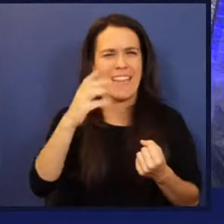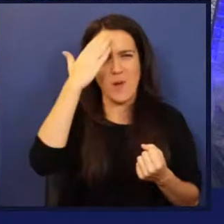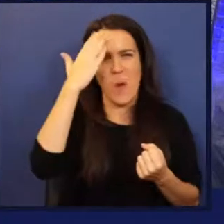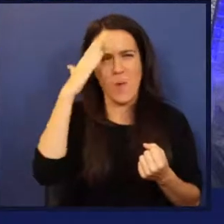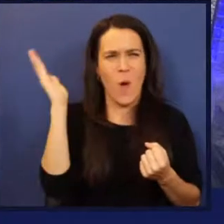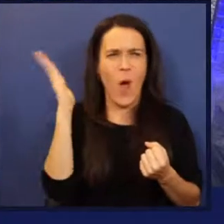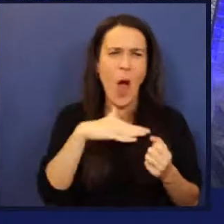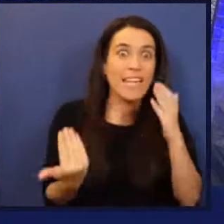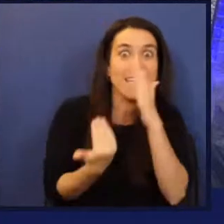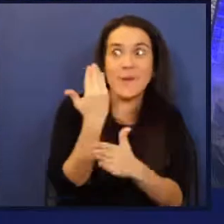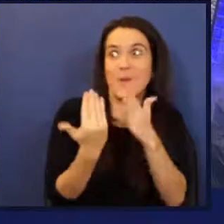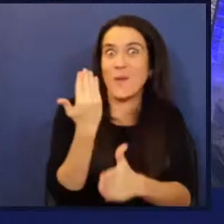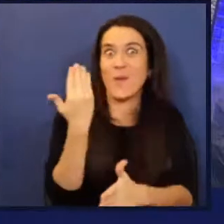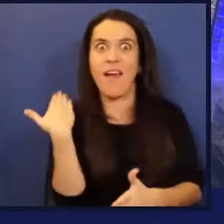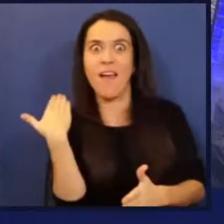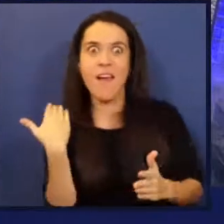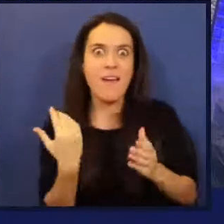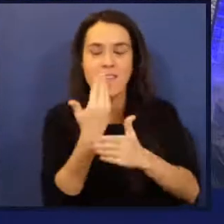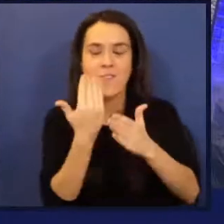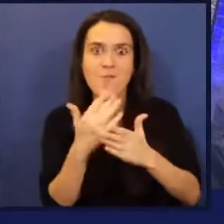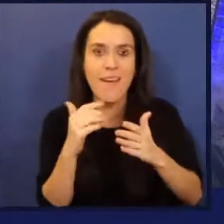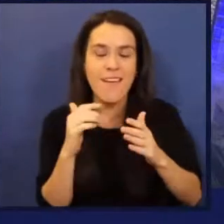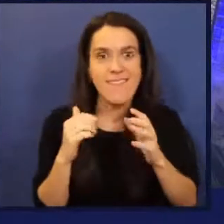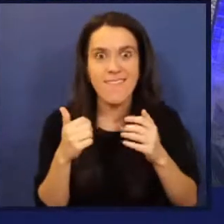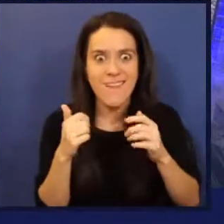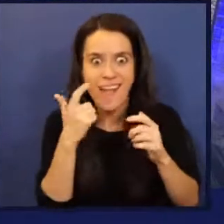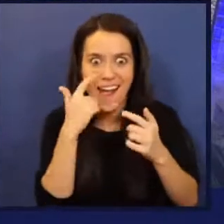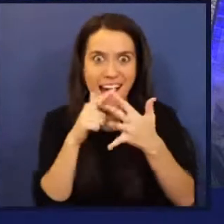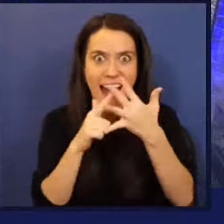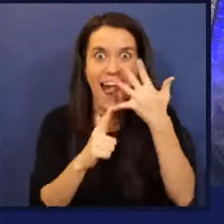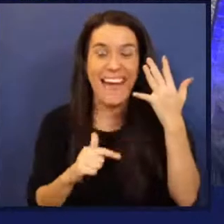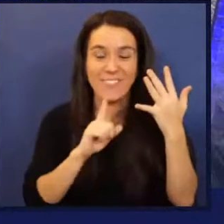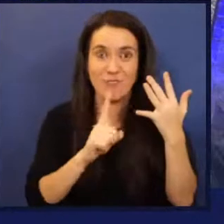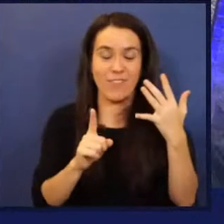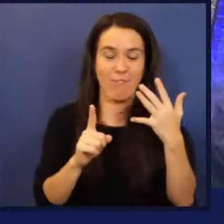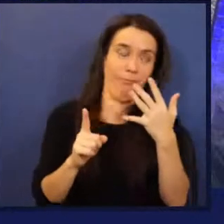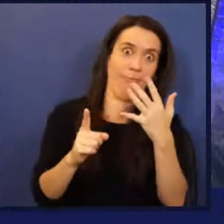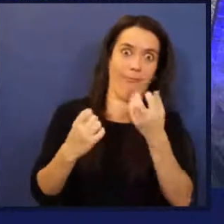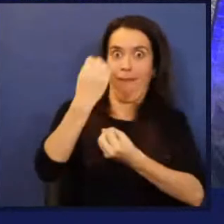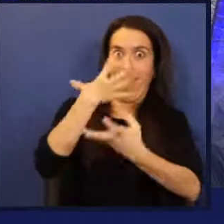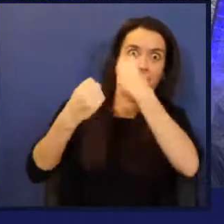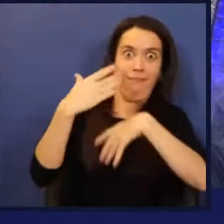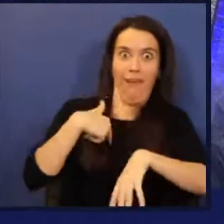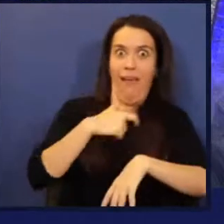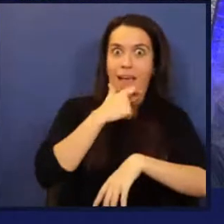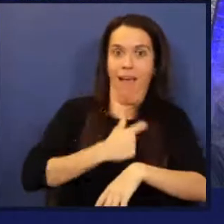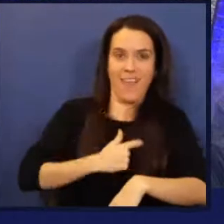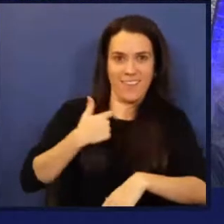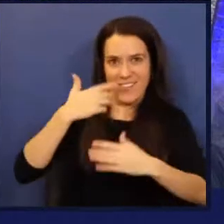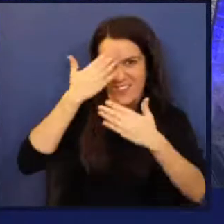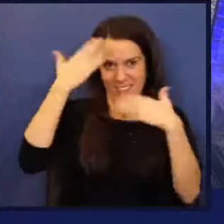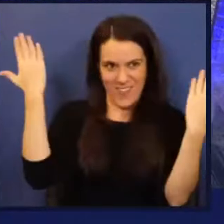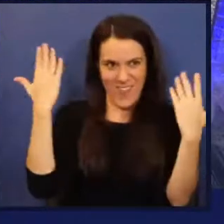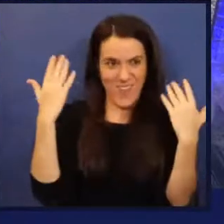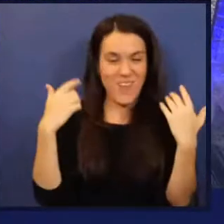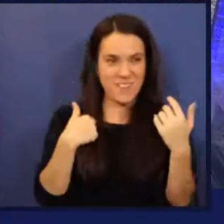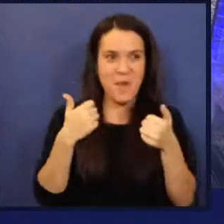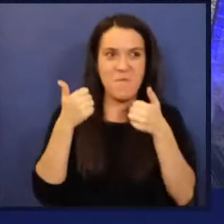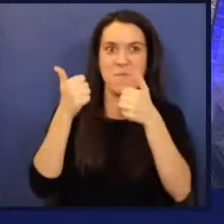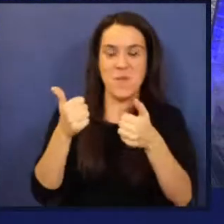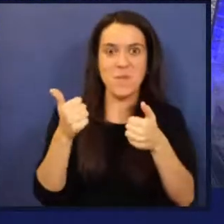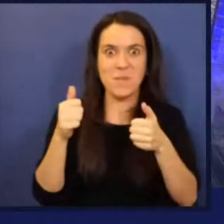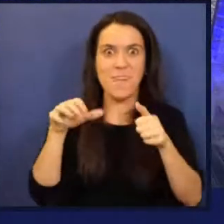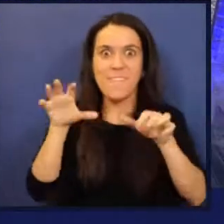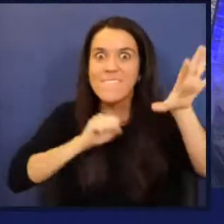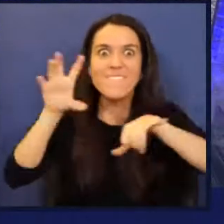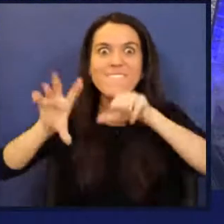greatest. And I'm so grateful that he's accepted our offer to speak today, and I'm happy to welcome